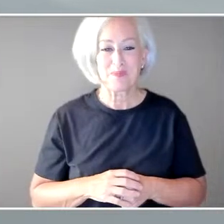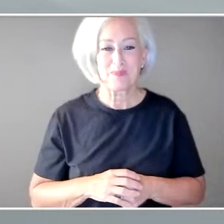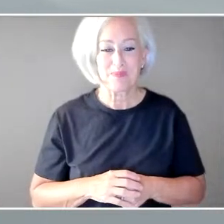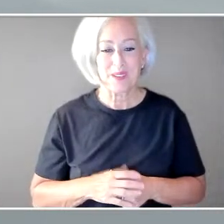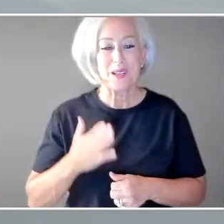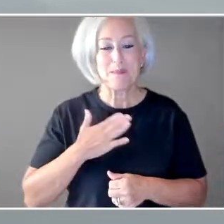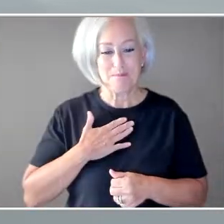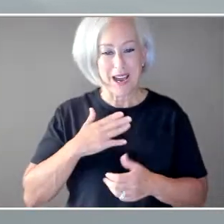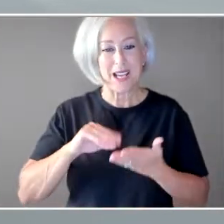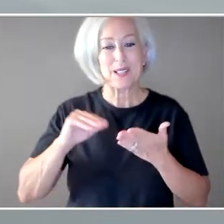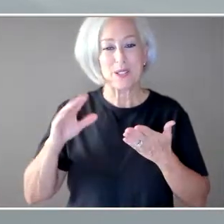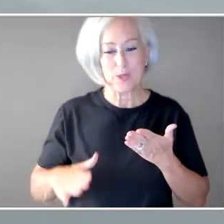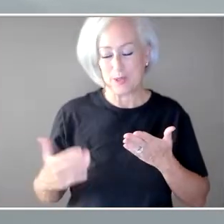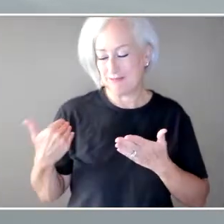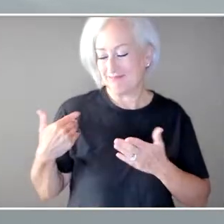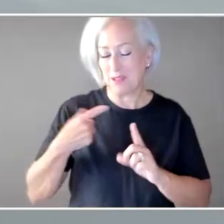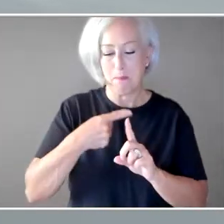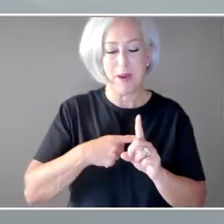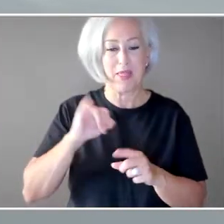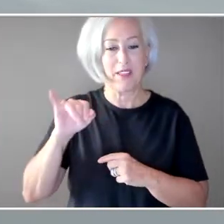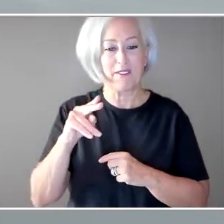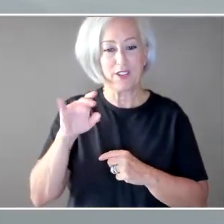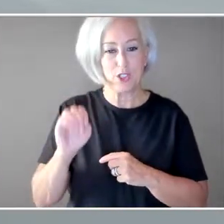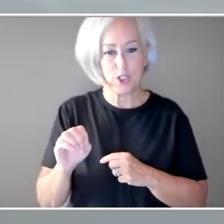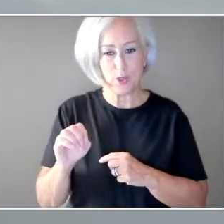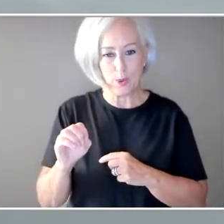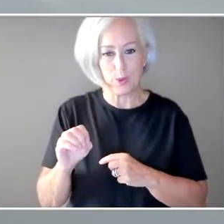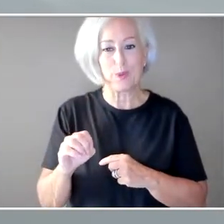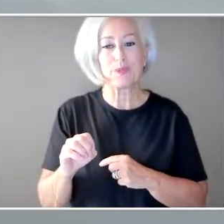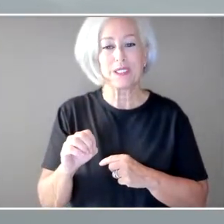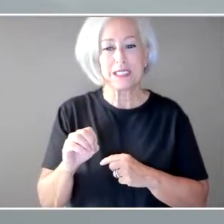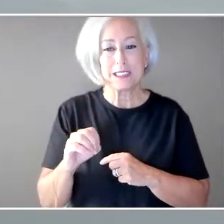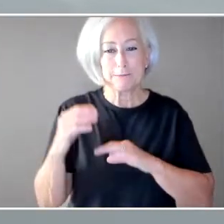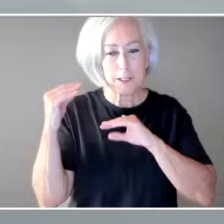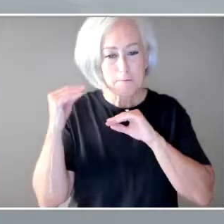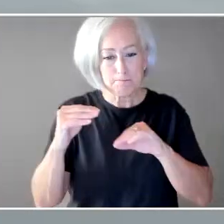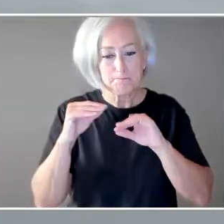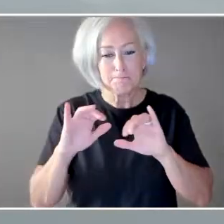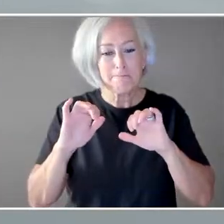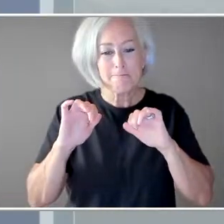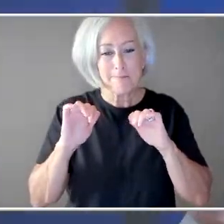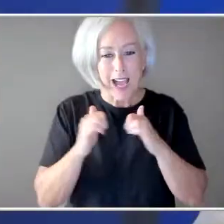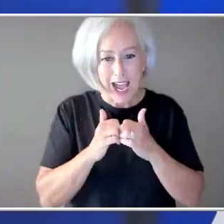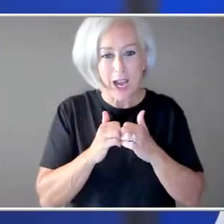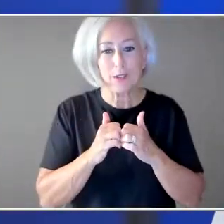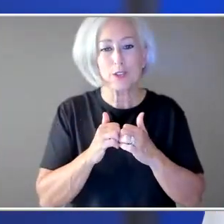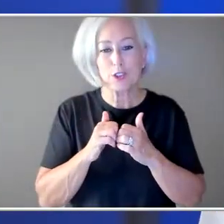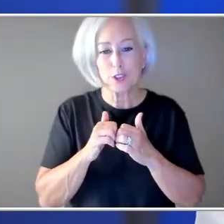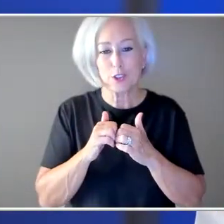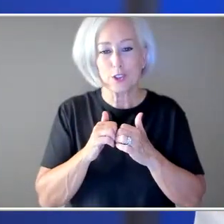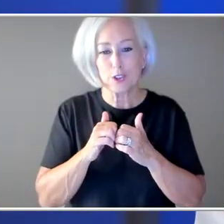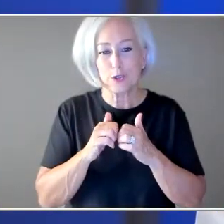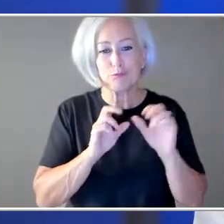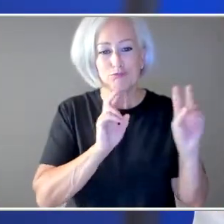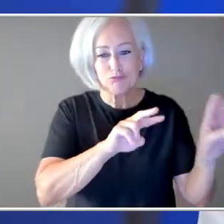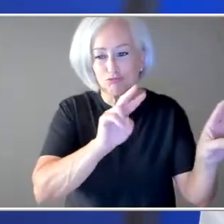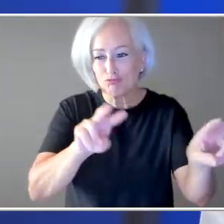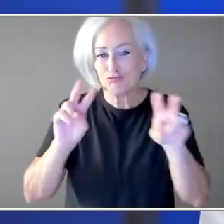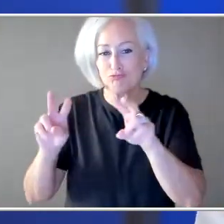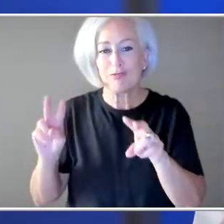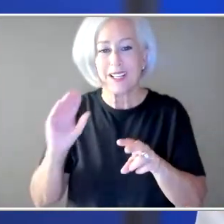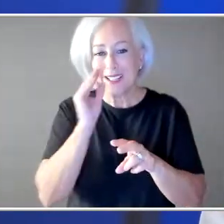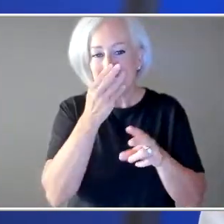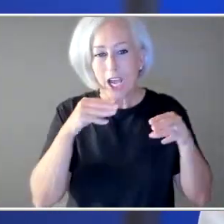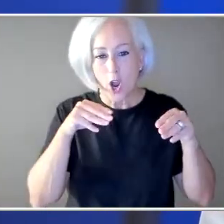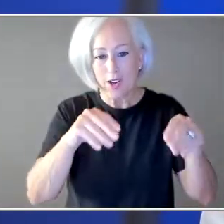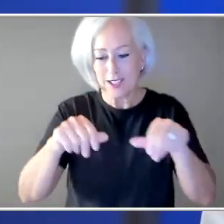in June actually were tasked with a garden tour where they took us all around all the different gardens